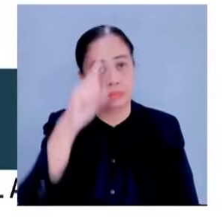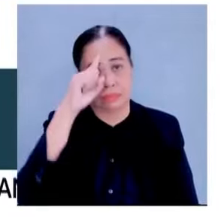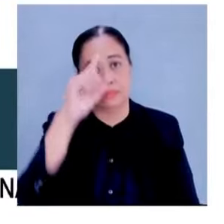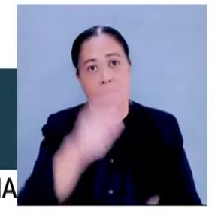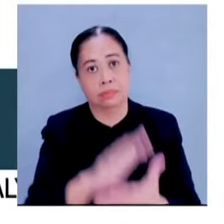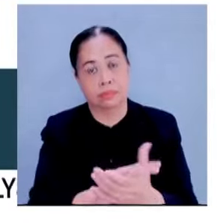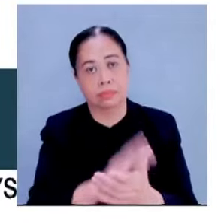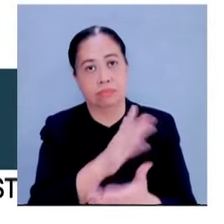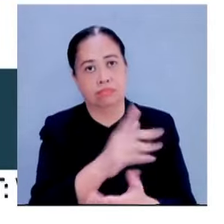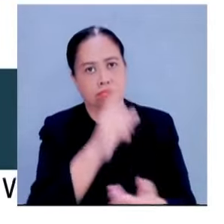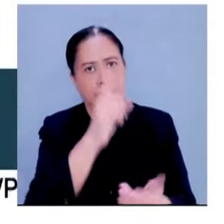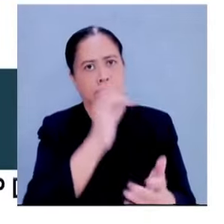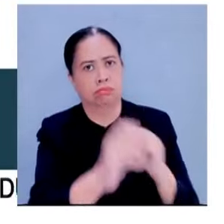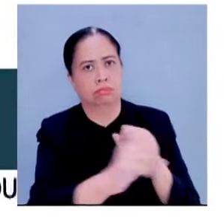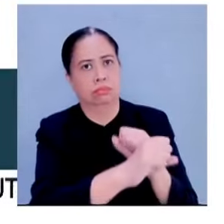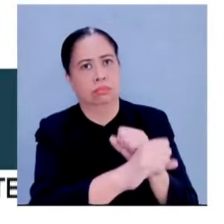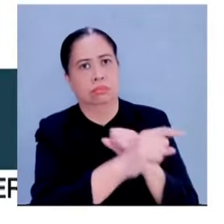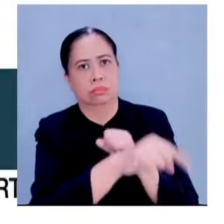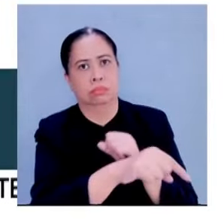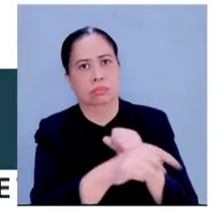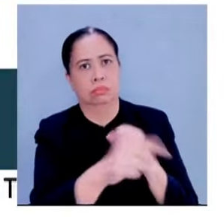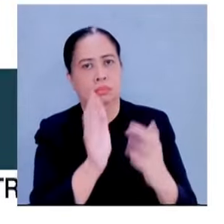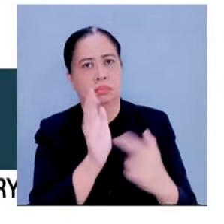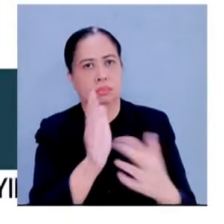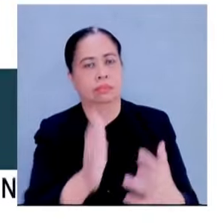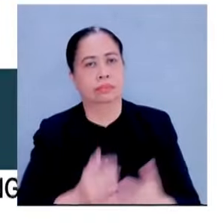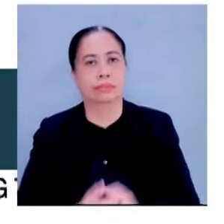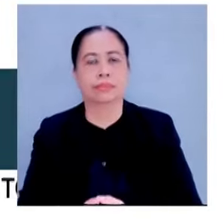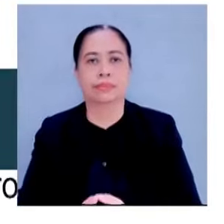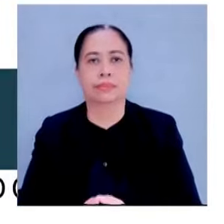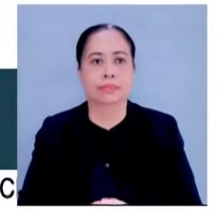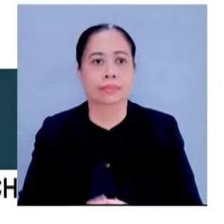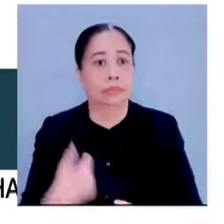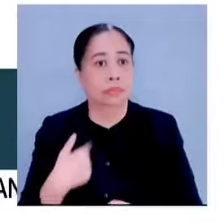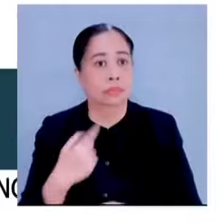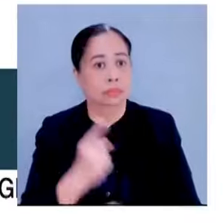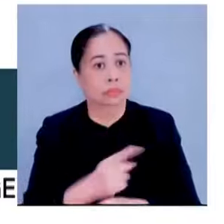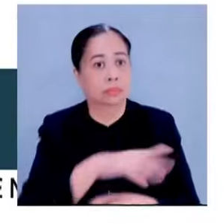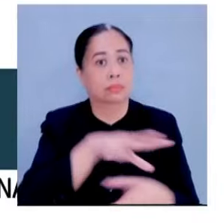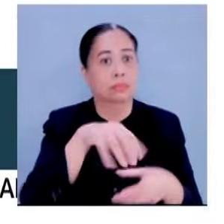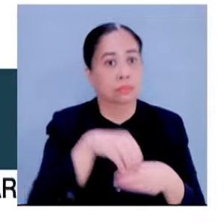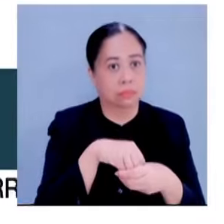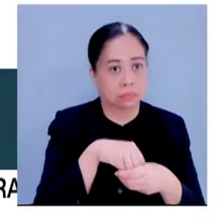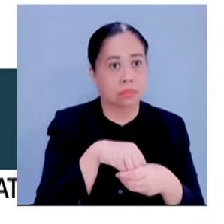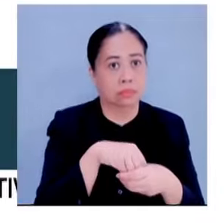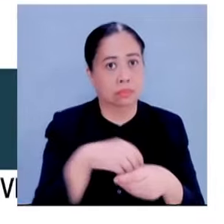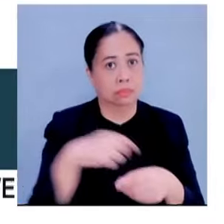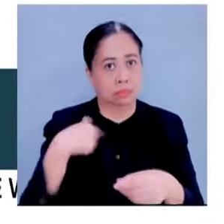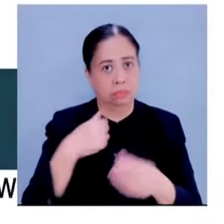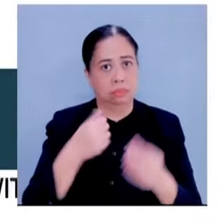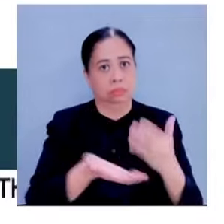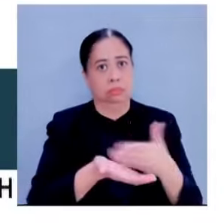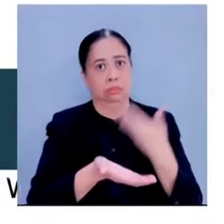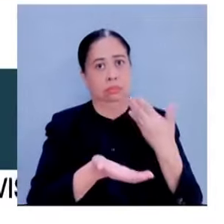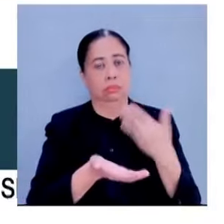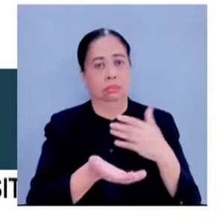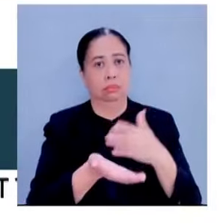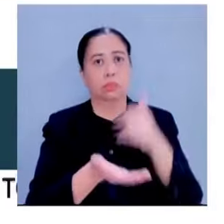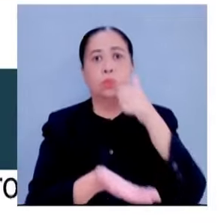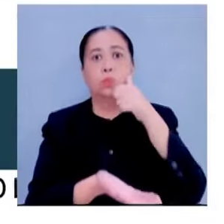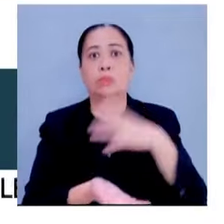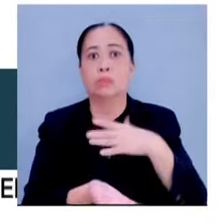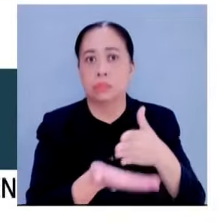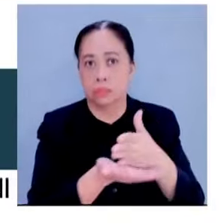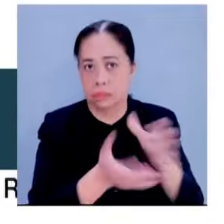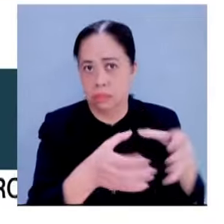the causes that it represents. Mm. And I'm part of one of the marginalized sectors, the women's sector. Yeah,